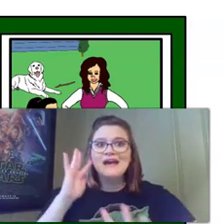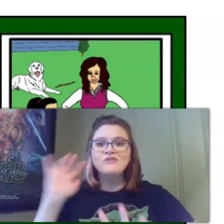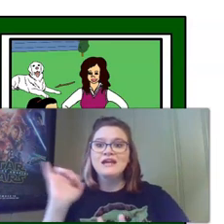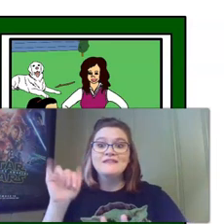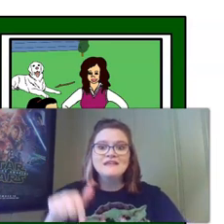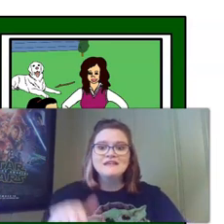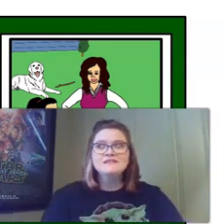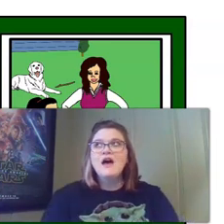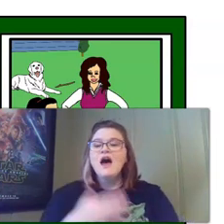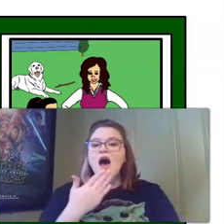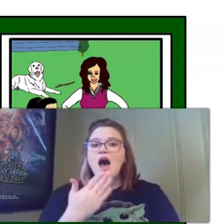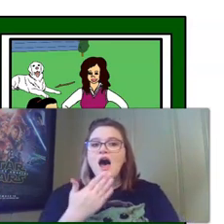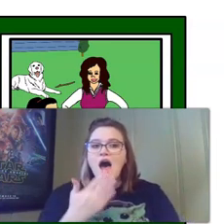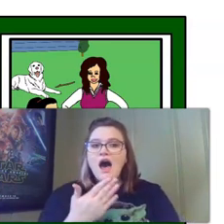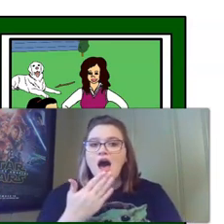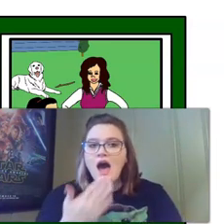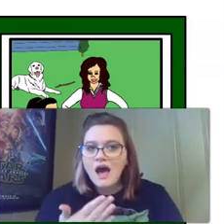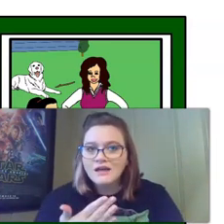a sound like this.